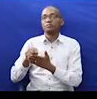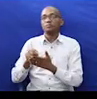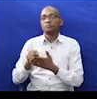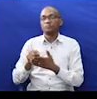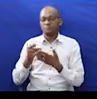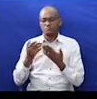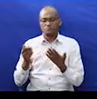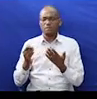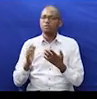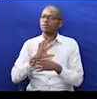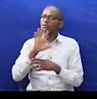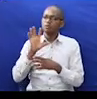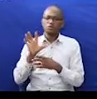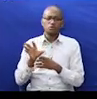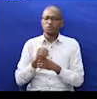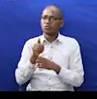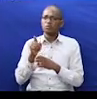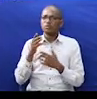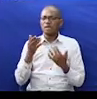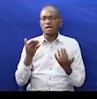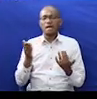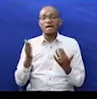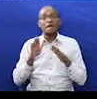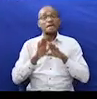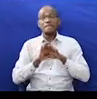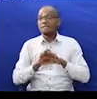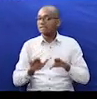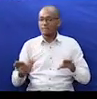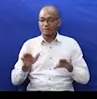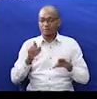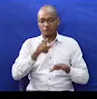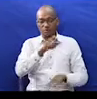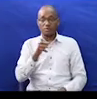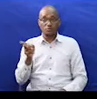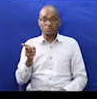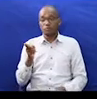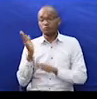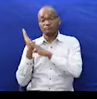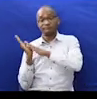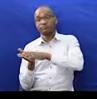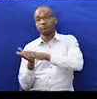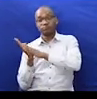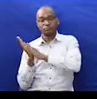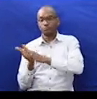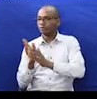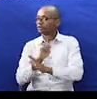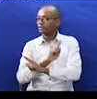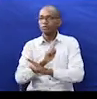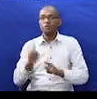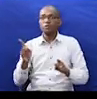safe because it's not allowed to cut the trees, and sometimes to climb the trees is not safe and